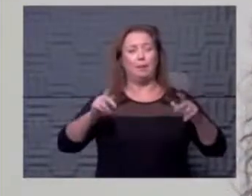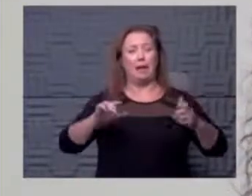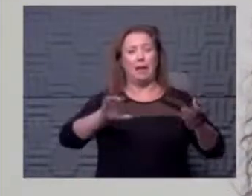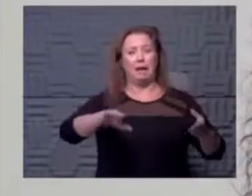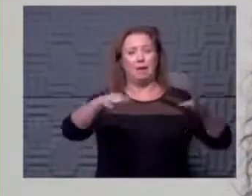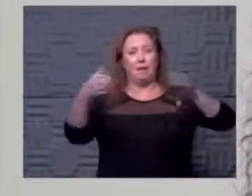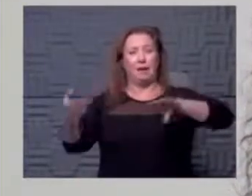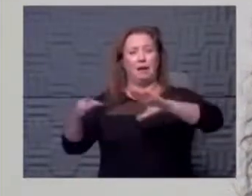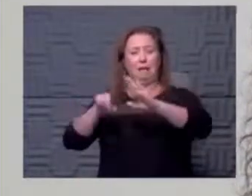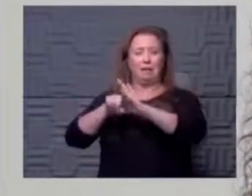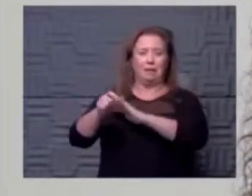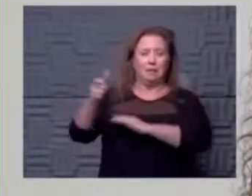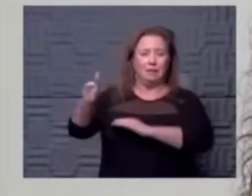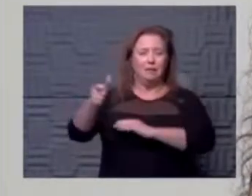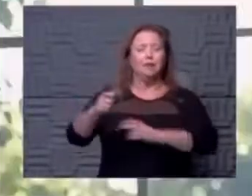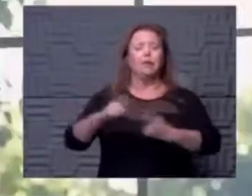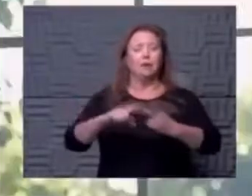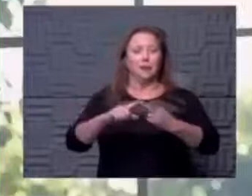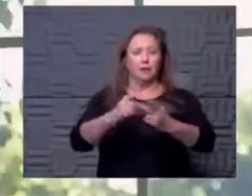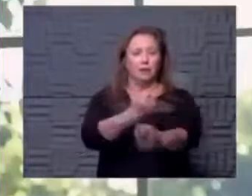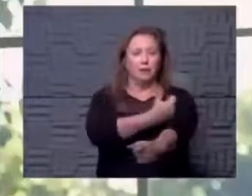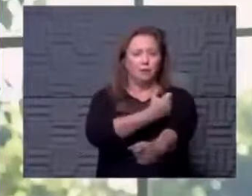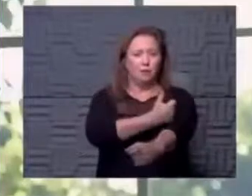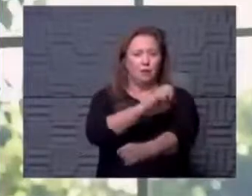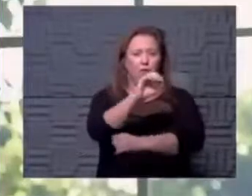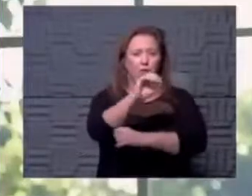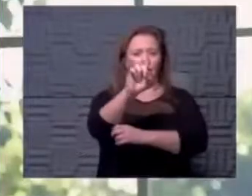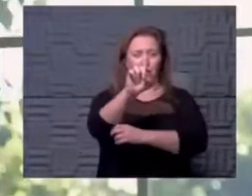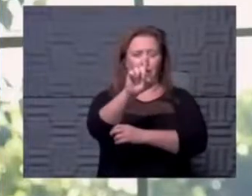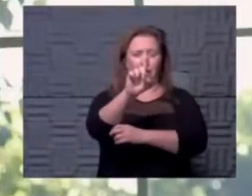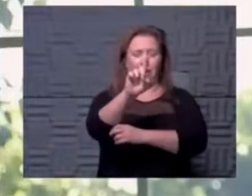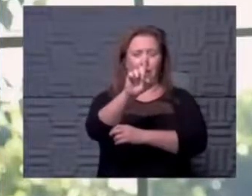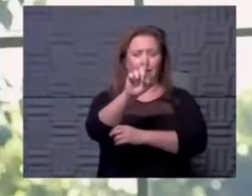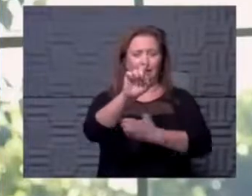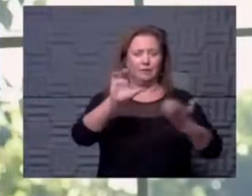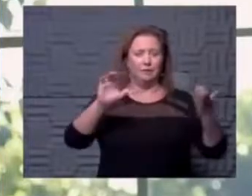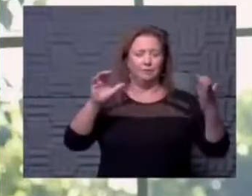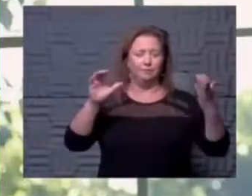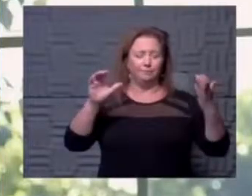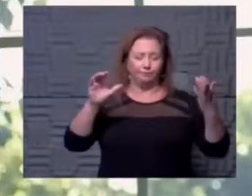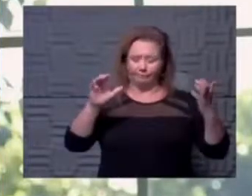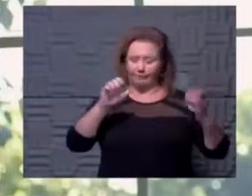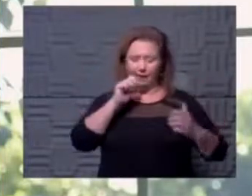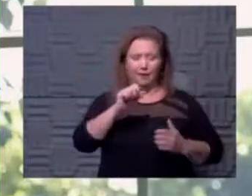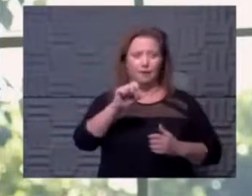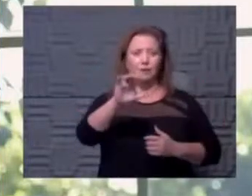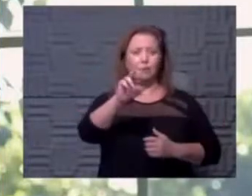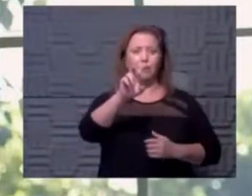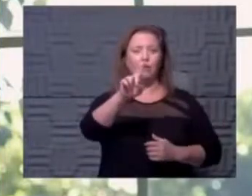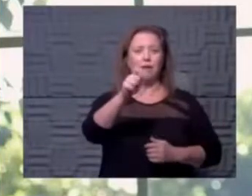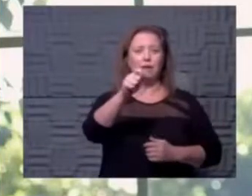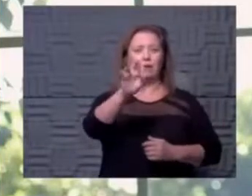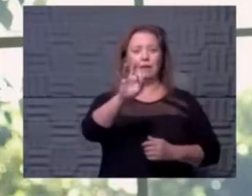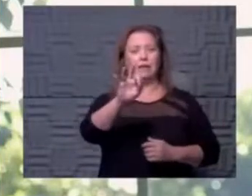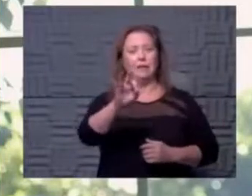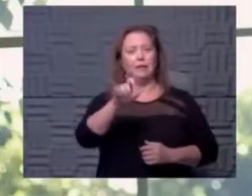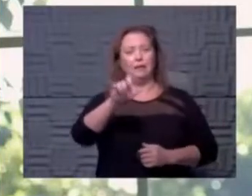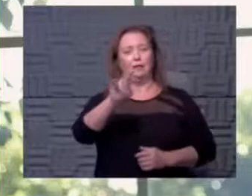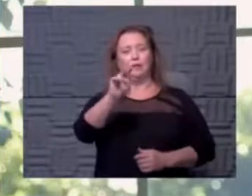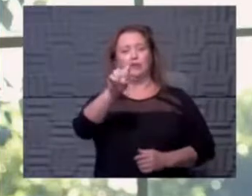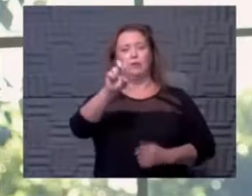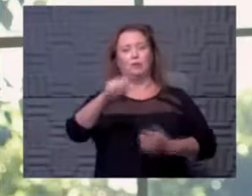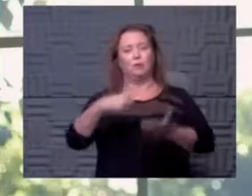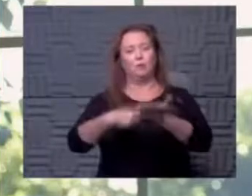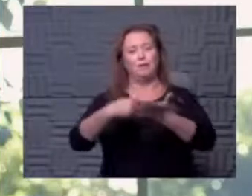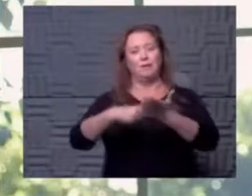of suicide and drug overdoses than of COVID-19. It's very sobering news that we're going to talk about